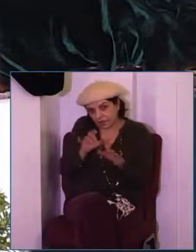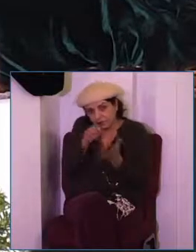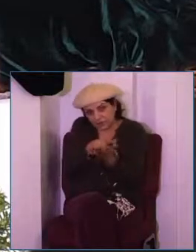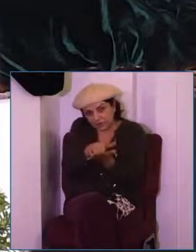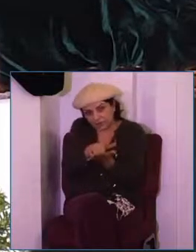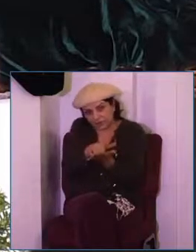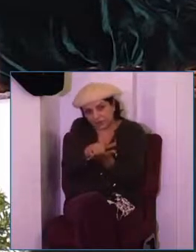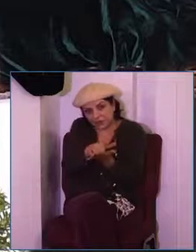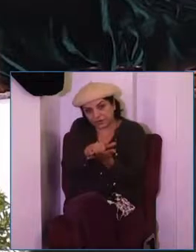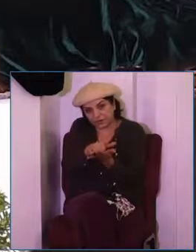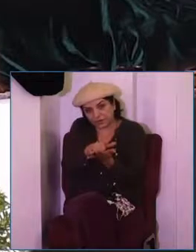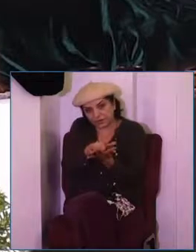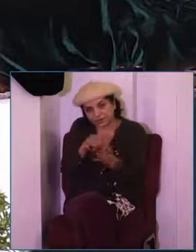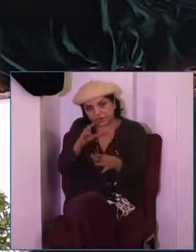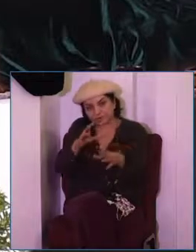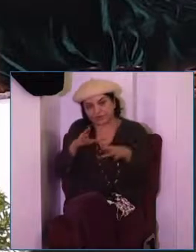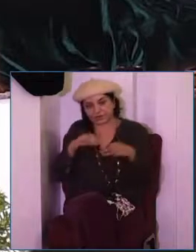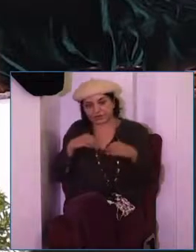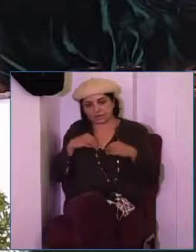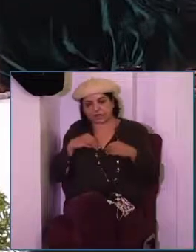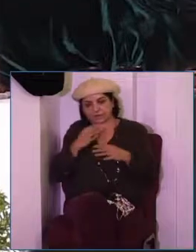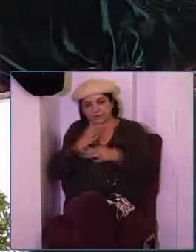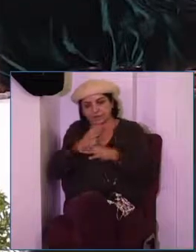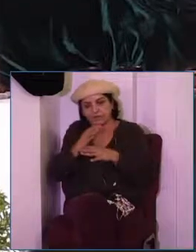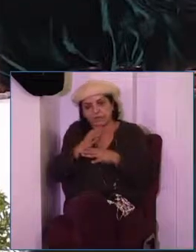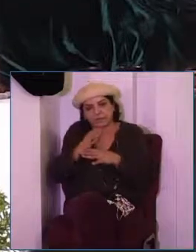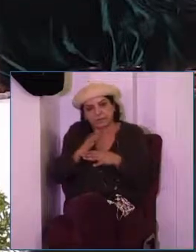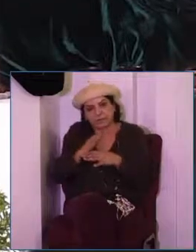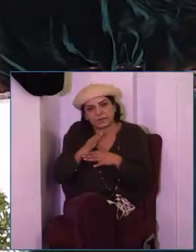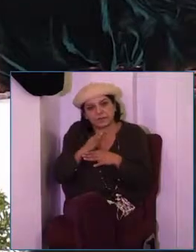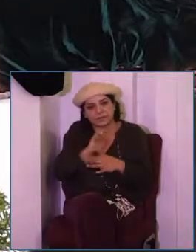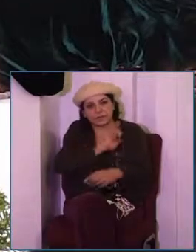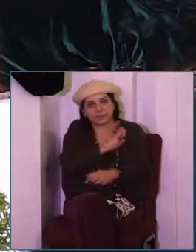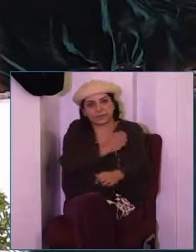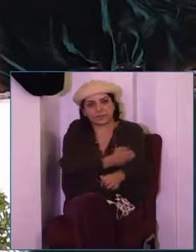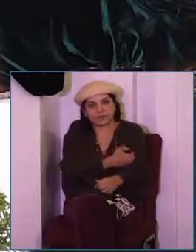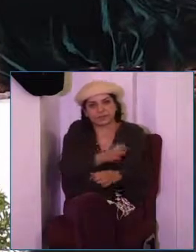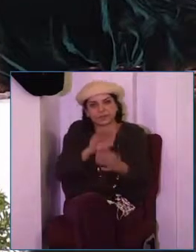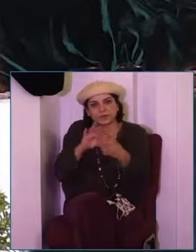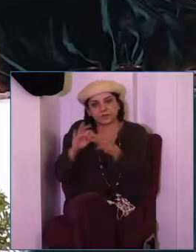receive and share the energy of life given to us.